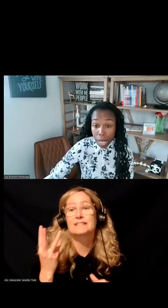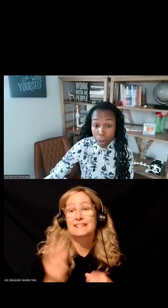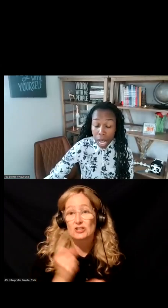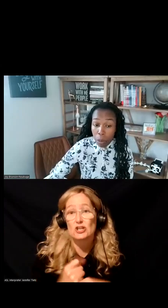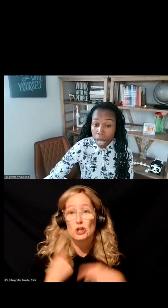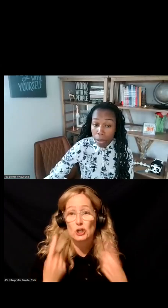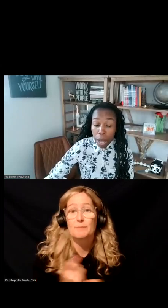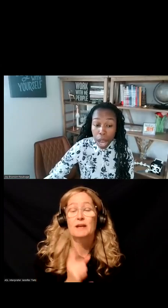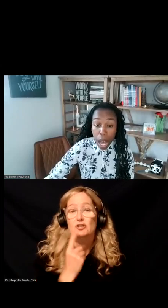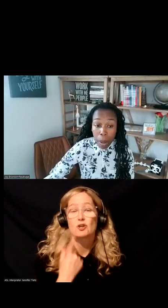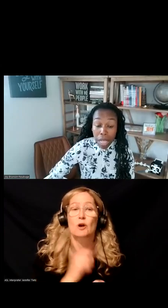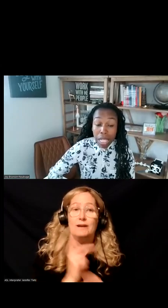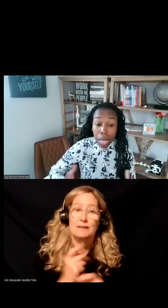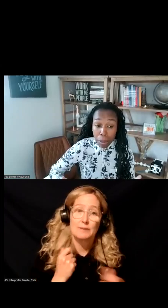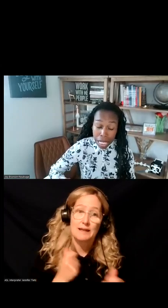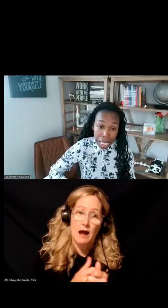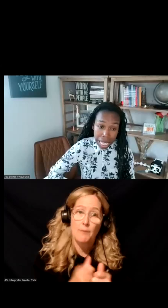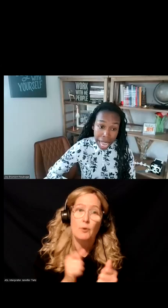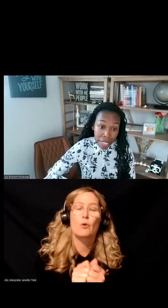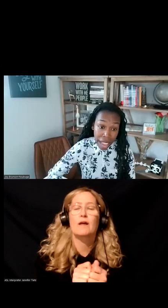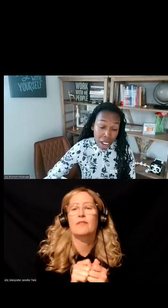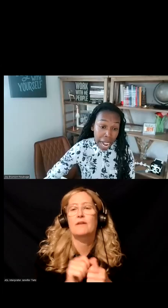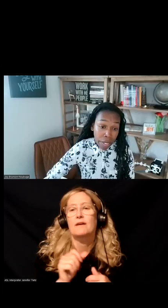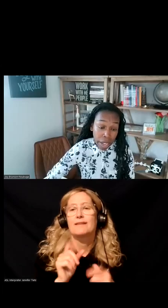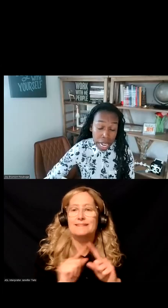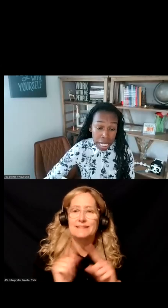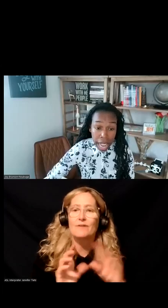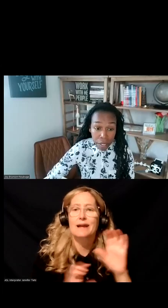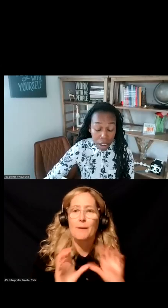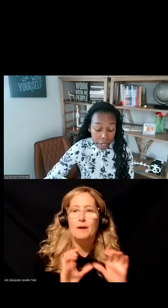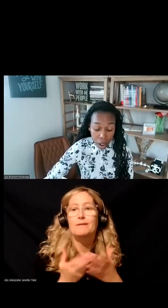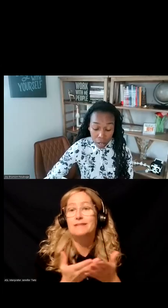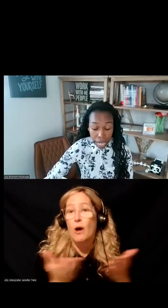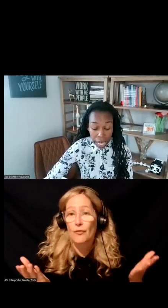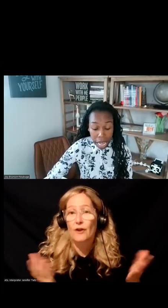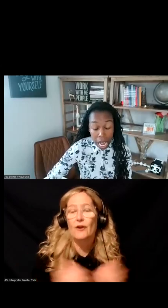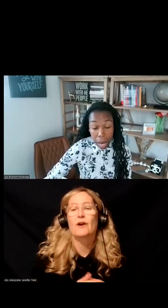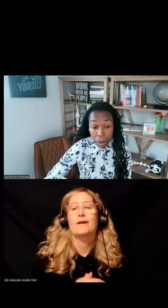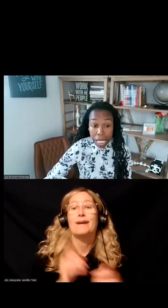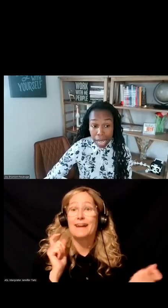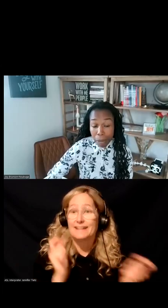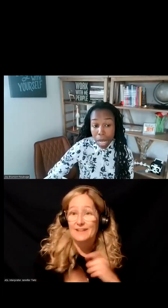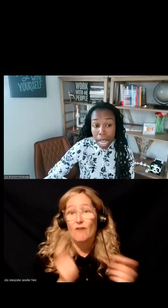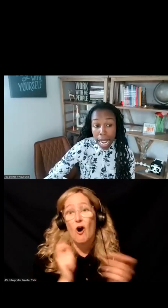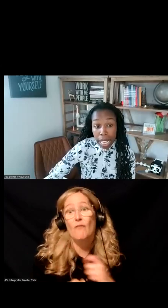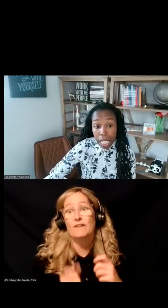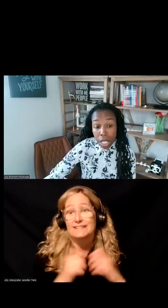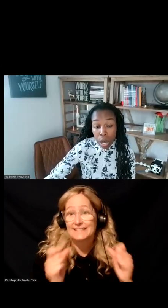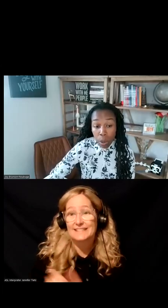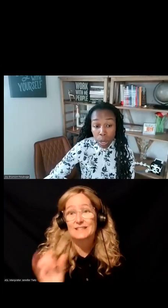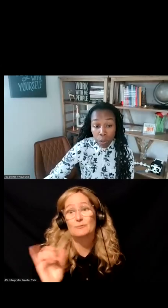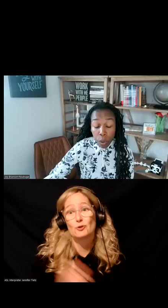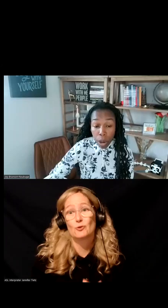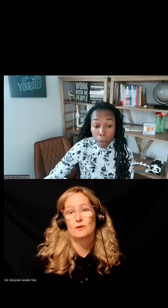that we're keeping up with the substances that are out there. And it's an ever evolving system.